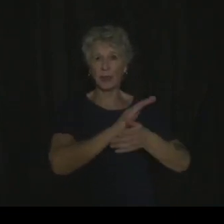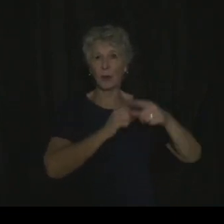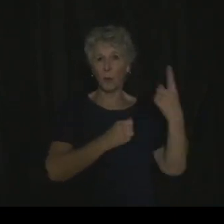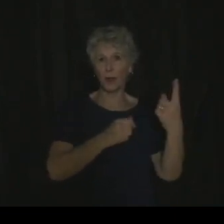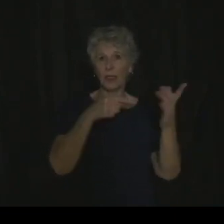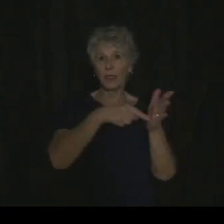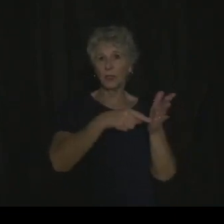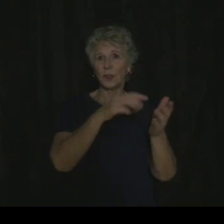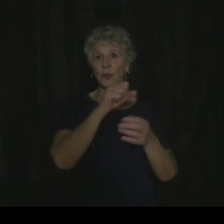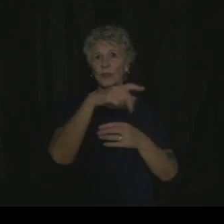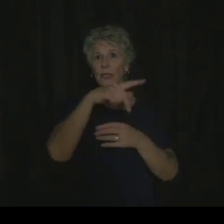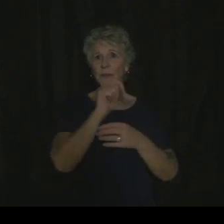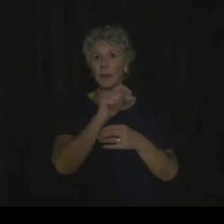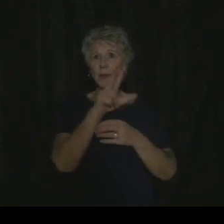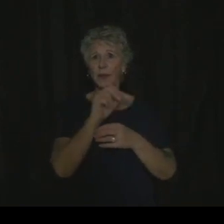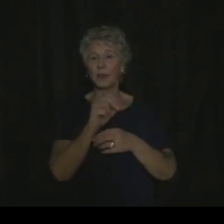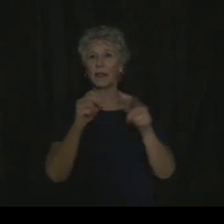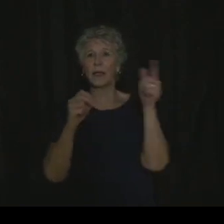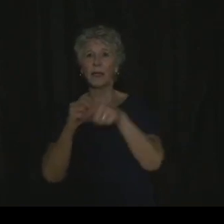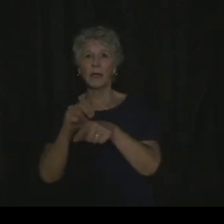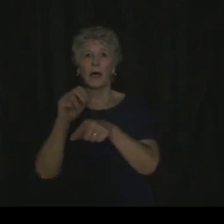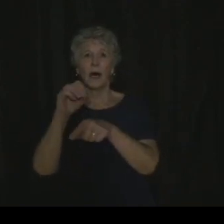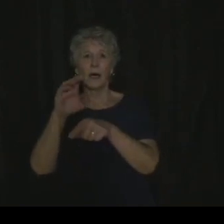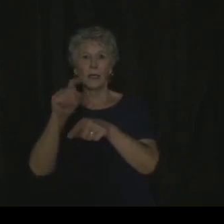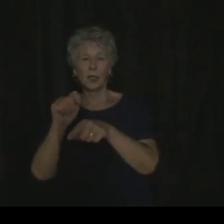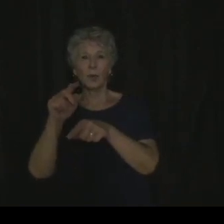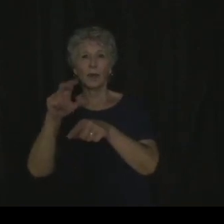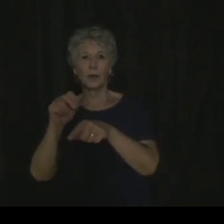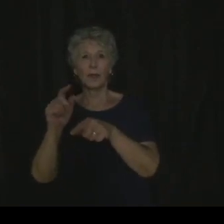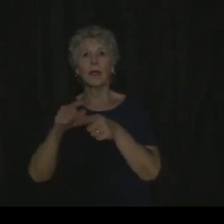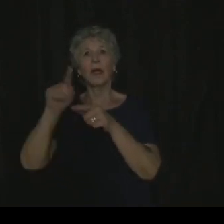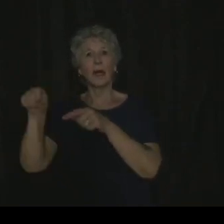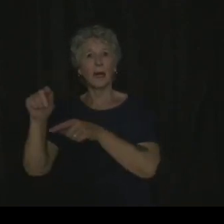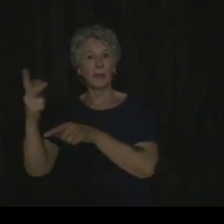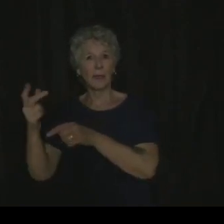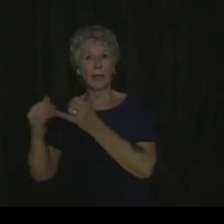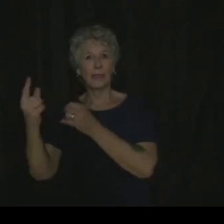due September 30th, the other October 30th, and the other November 30th.